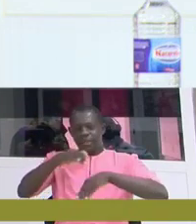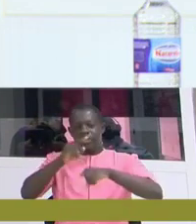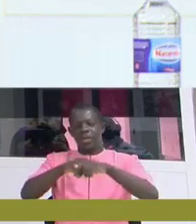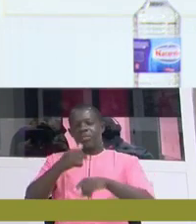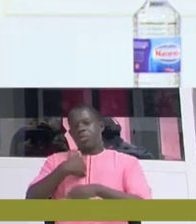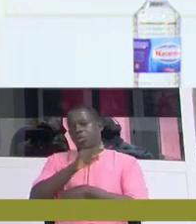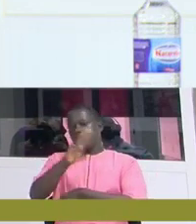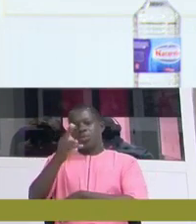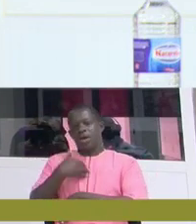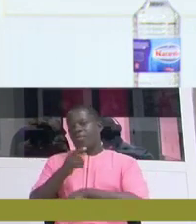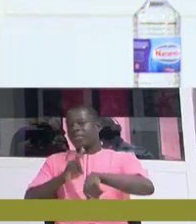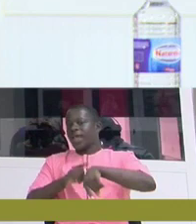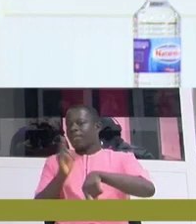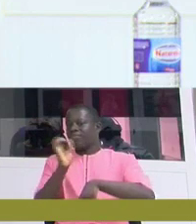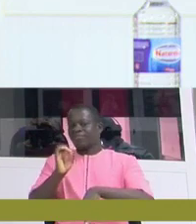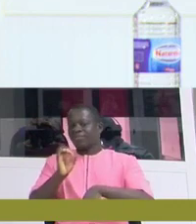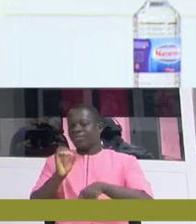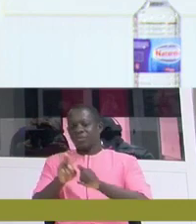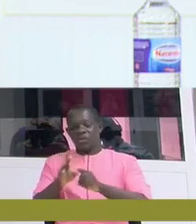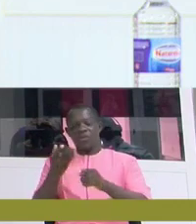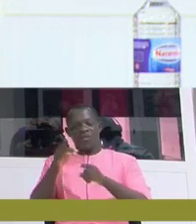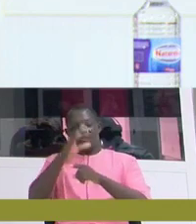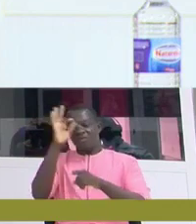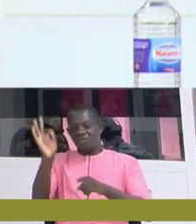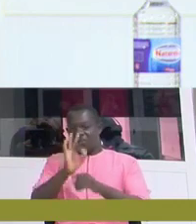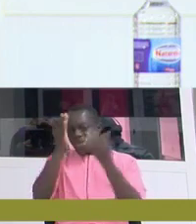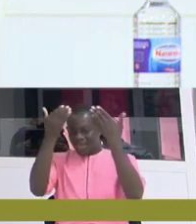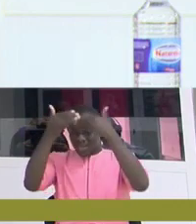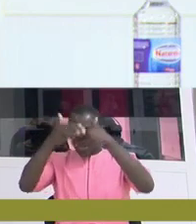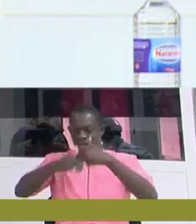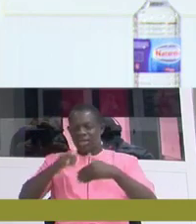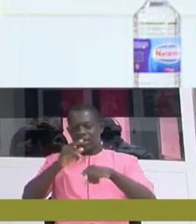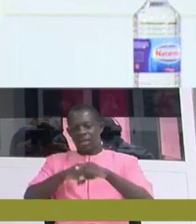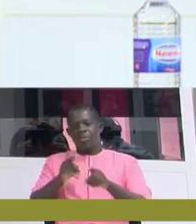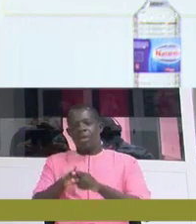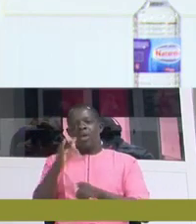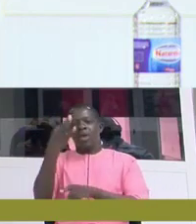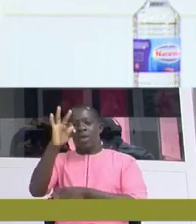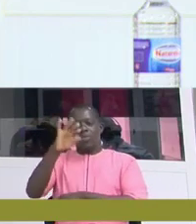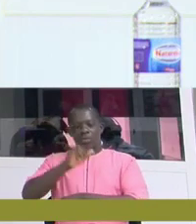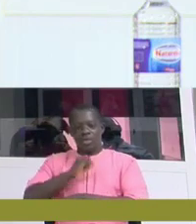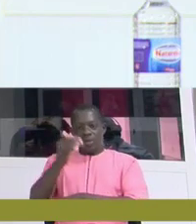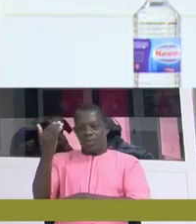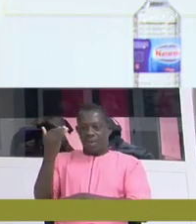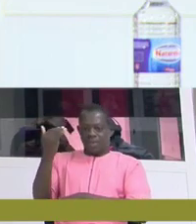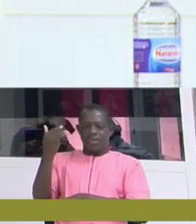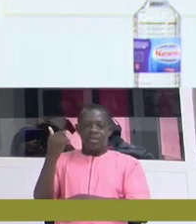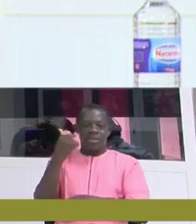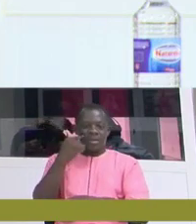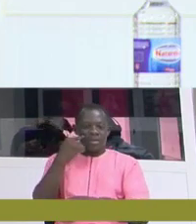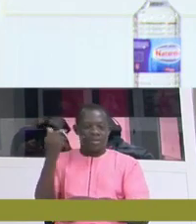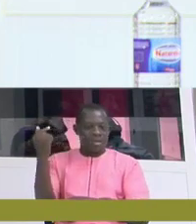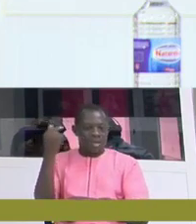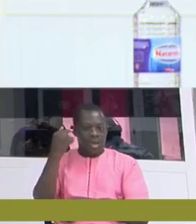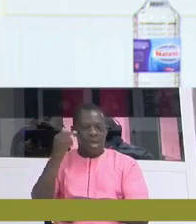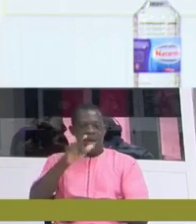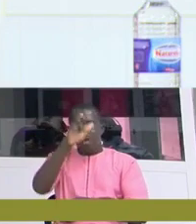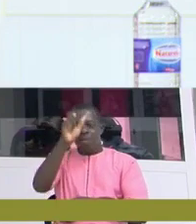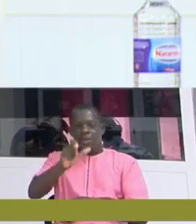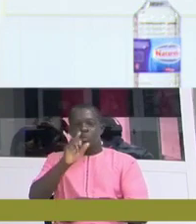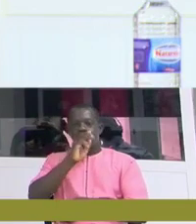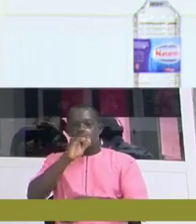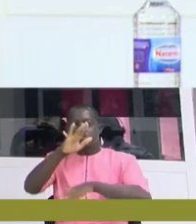have time. What more time or jamfata? But it was late. Because what more nintenga bunda moidorong? Because in those days, if I hear somebody touching the